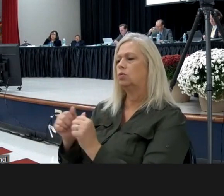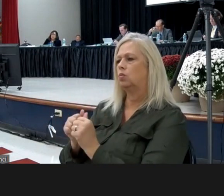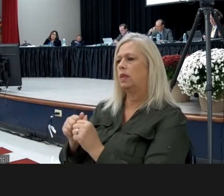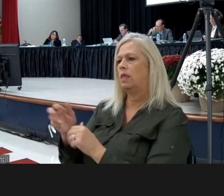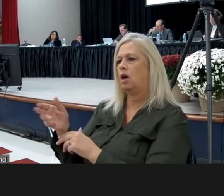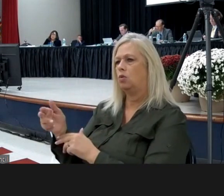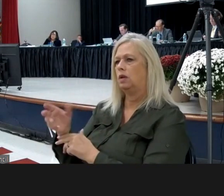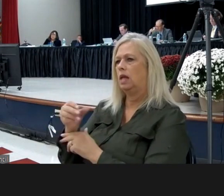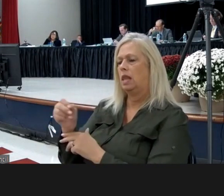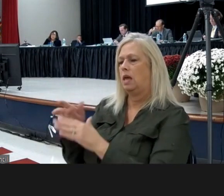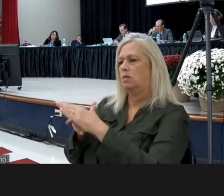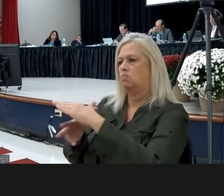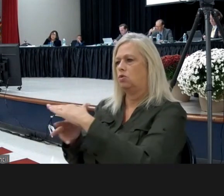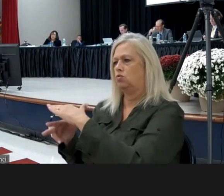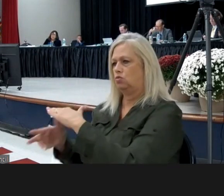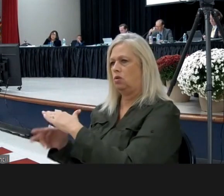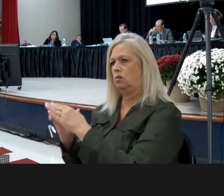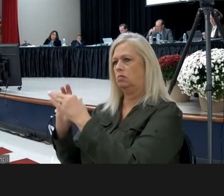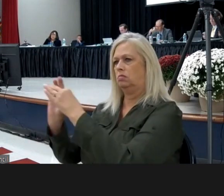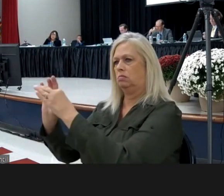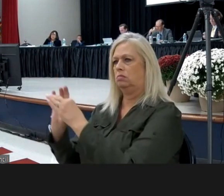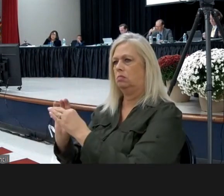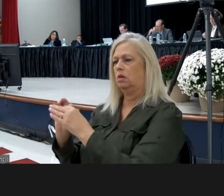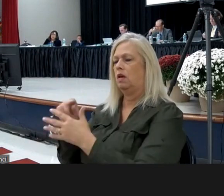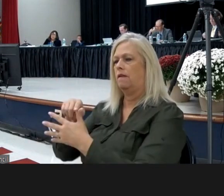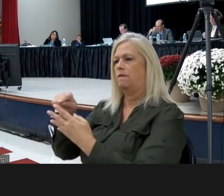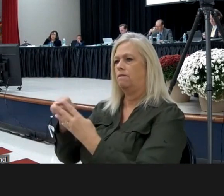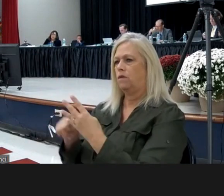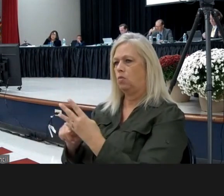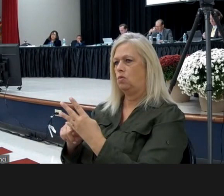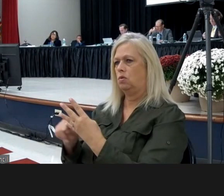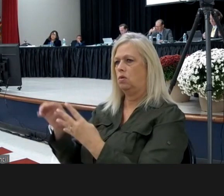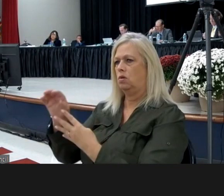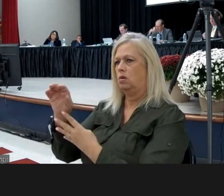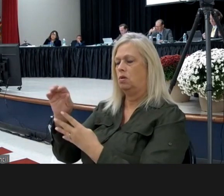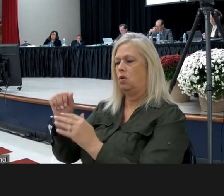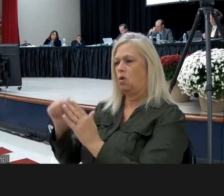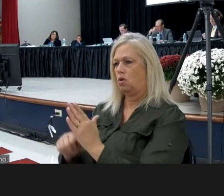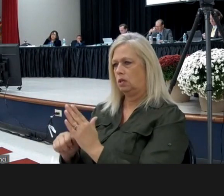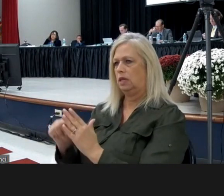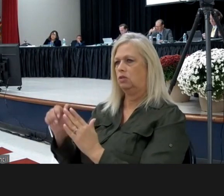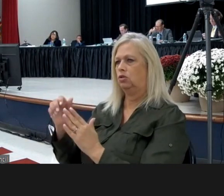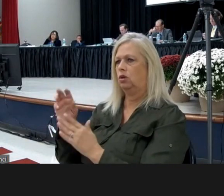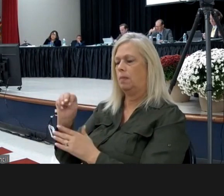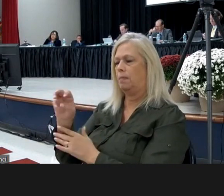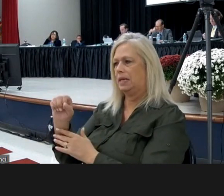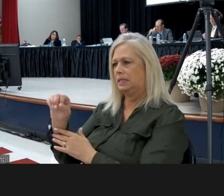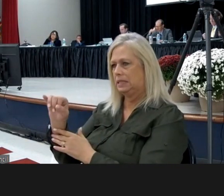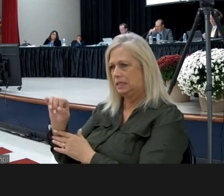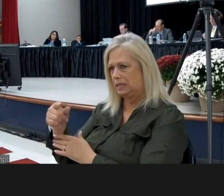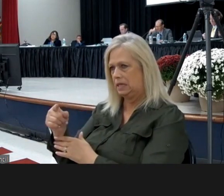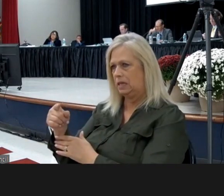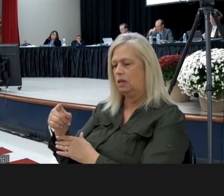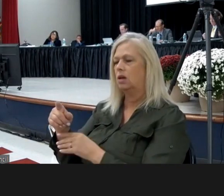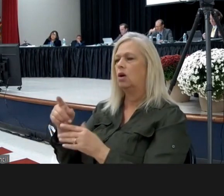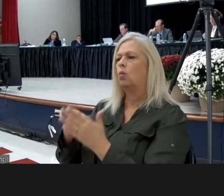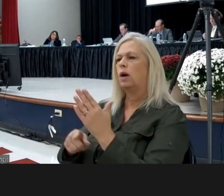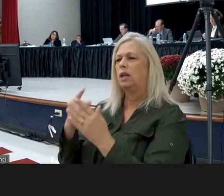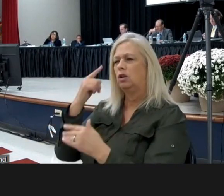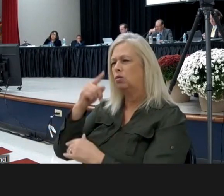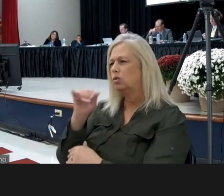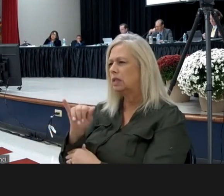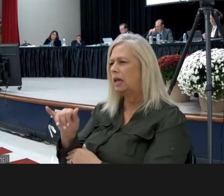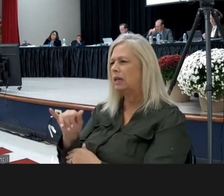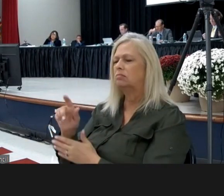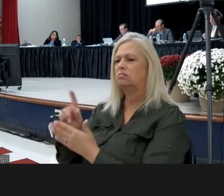complex. Those 4 points are the architecture of massing on the site, what that looks like, just designing the building